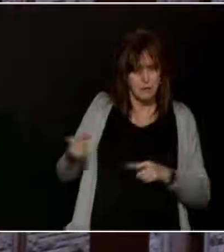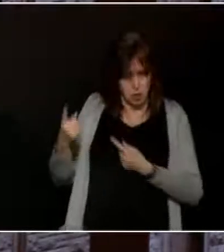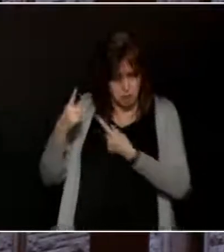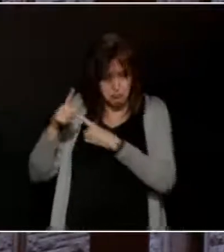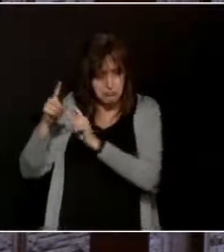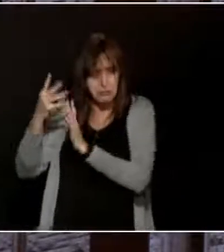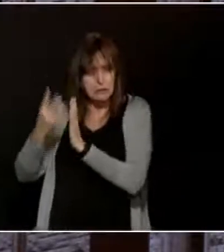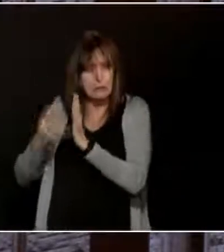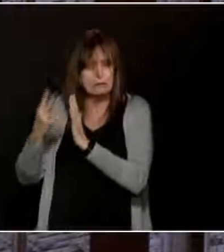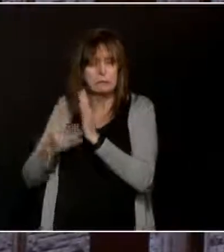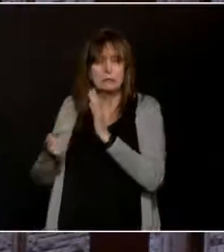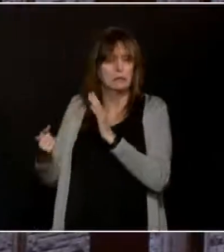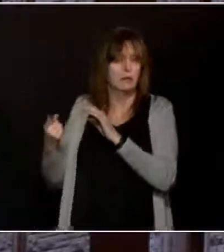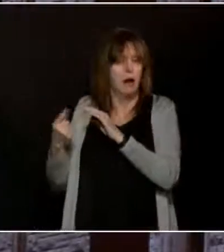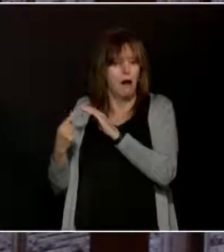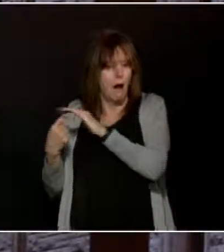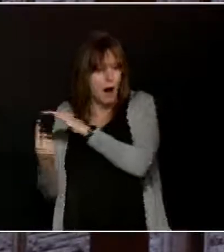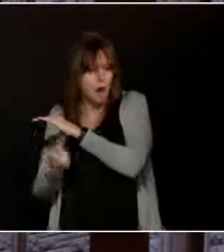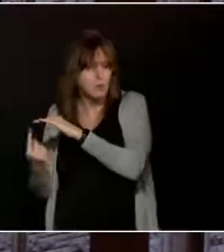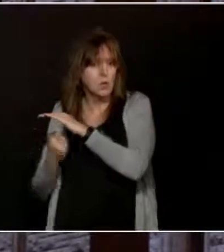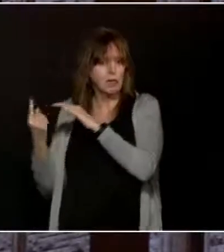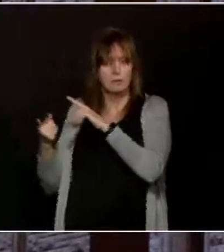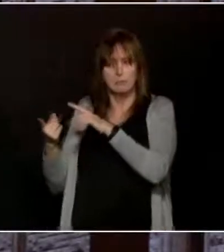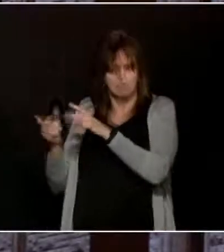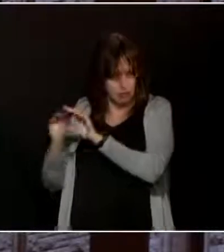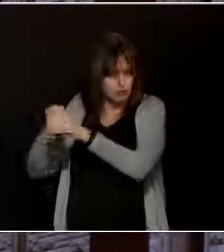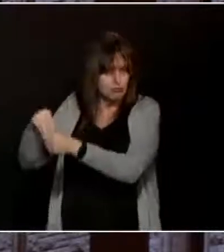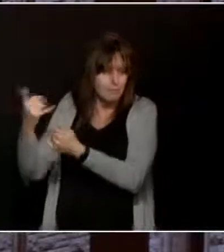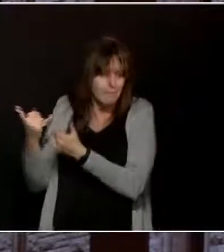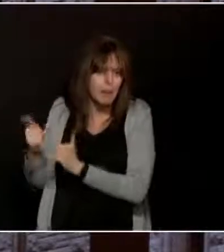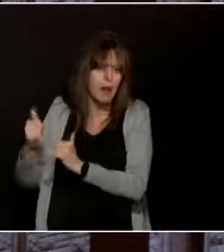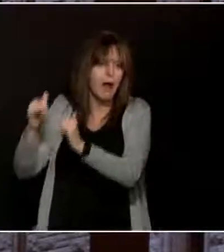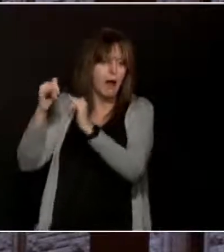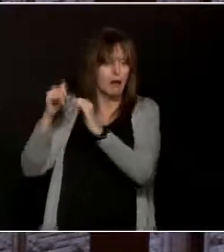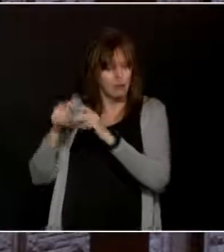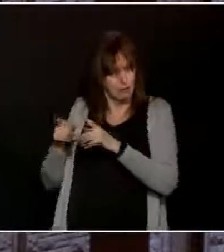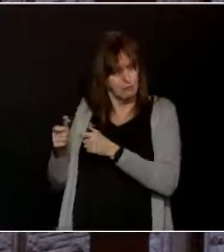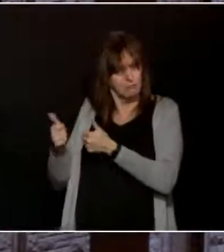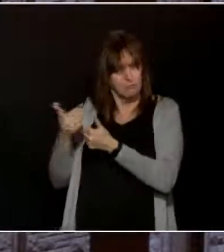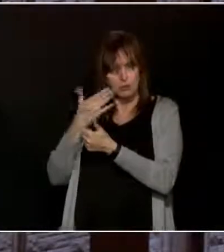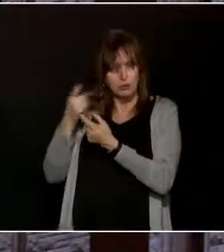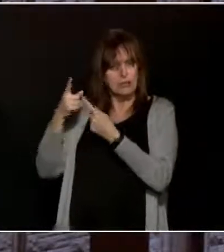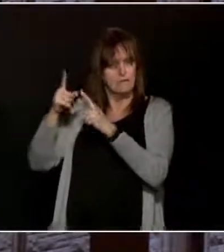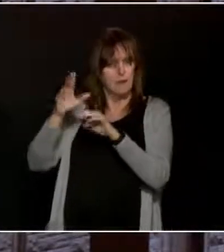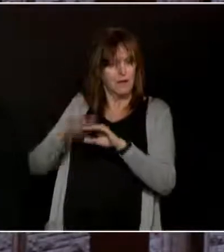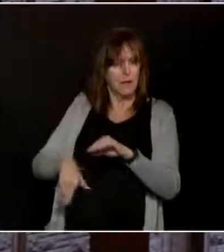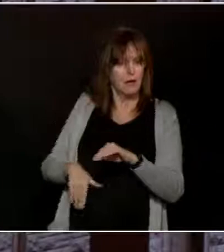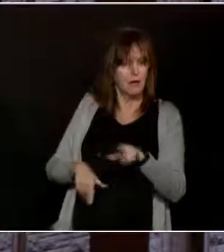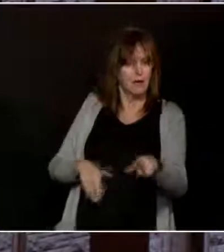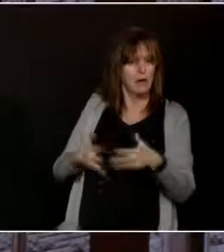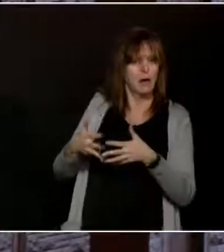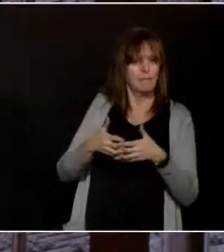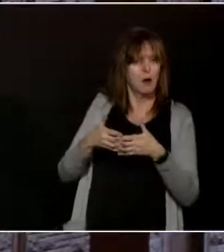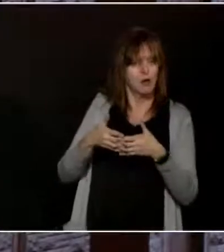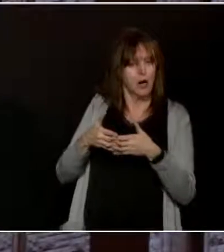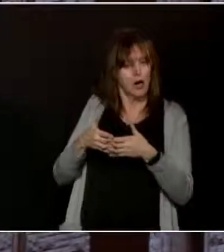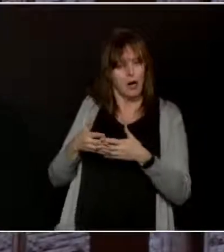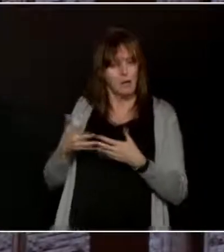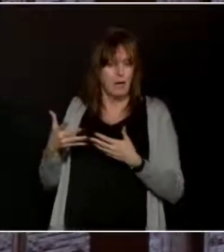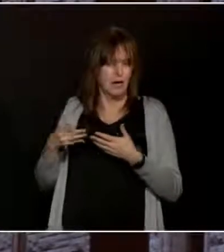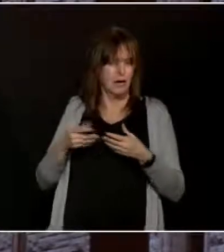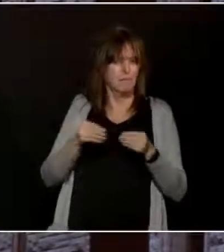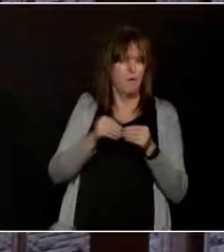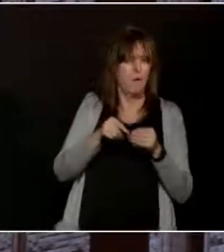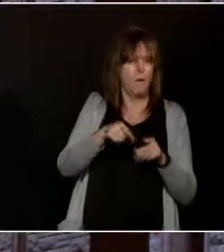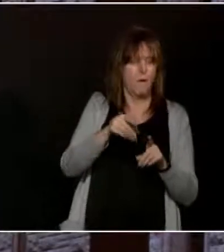in the Canadian League than in the American sector, but of course they're doing a much higher level of exposure with a lot of community transmission in